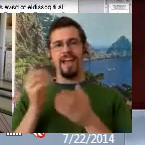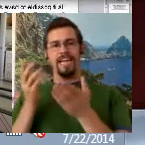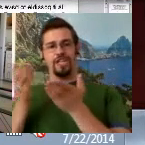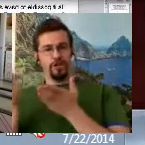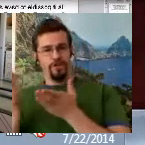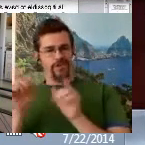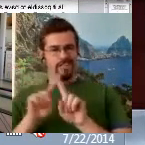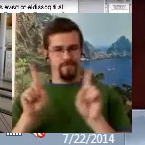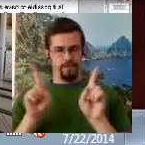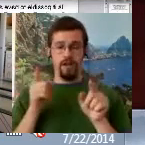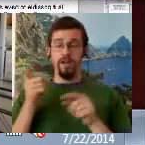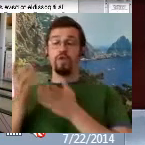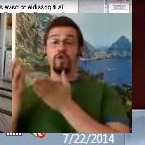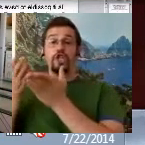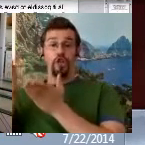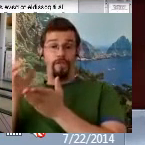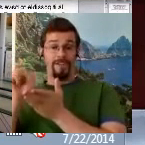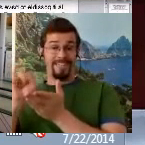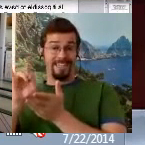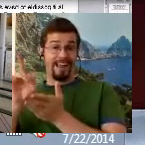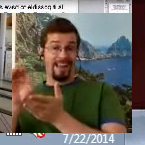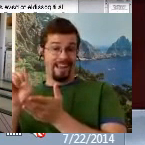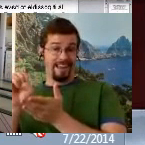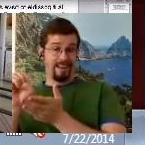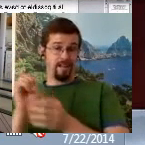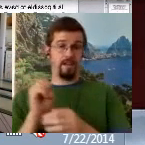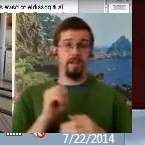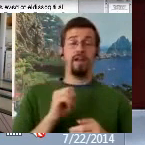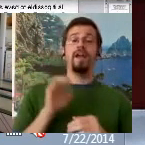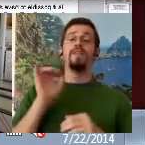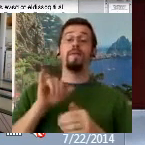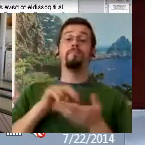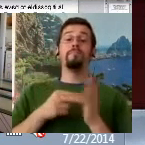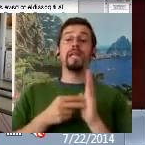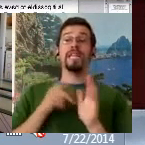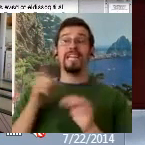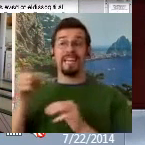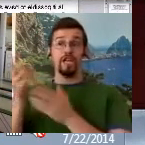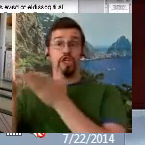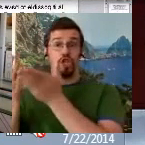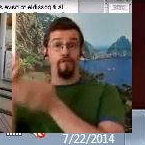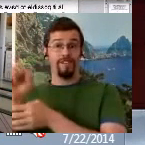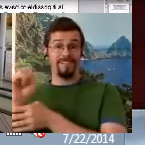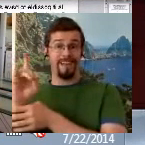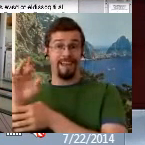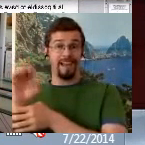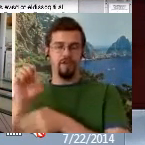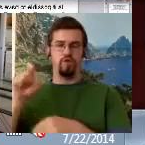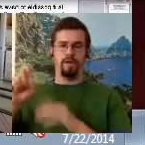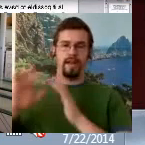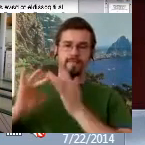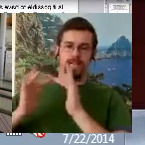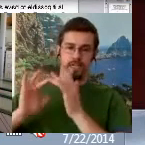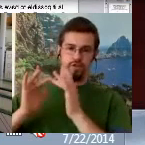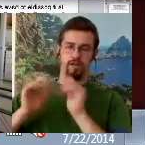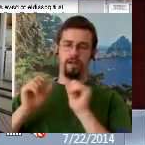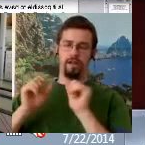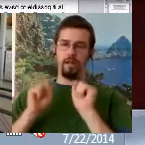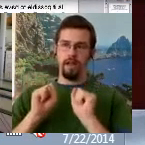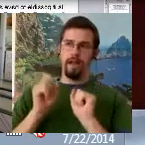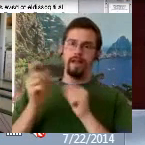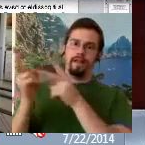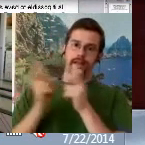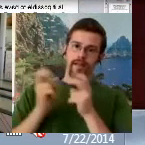So right now you need an internet connection to be able to see all of the SignWriting images, or you need to be able to run